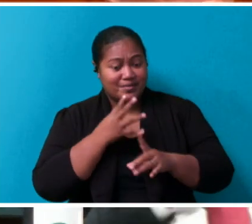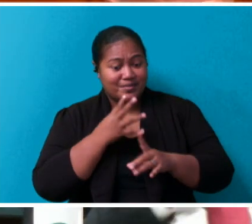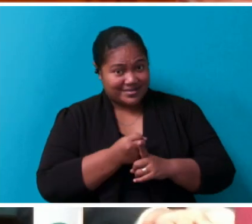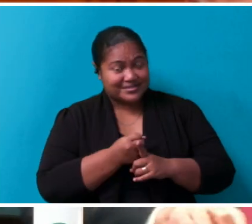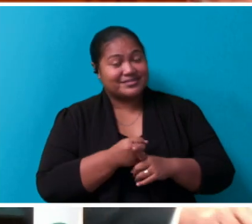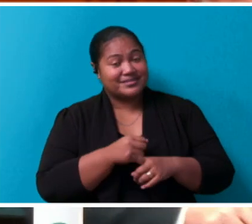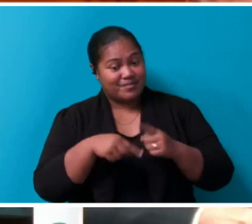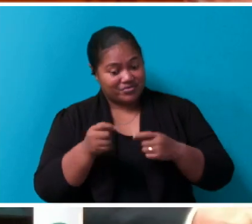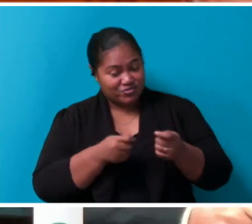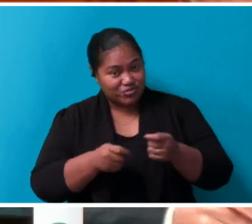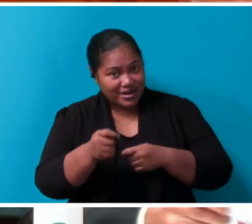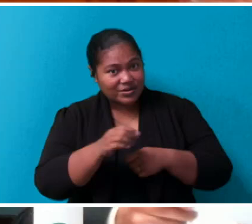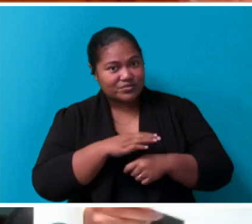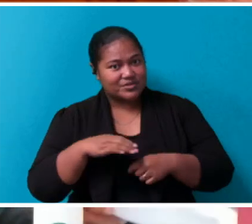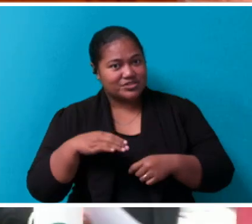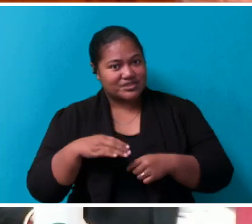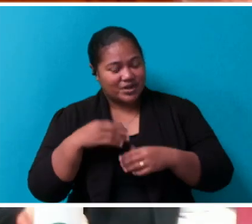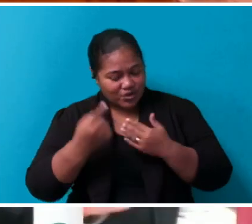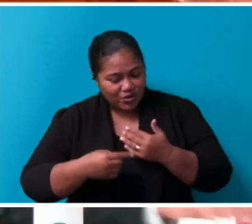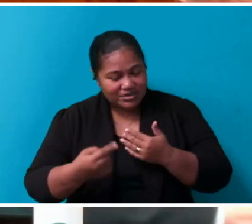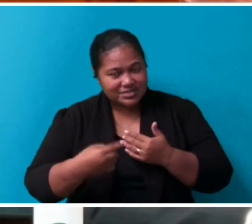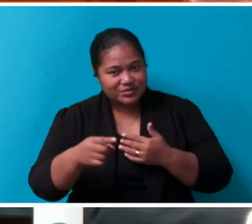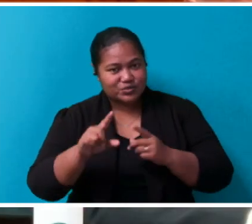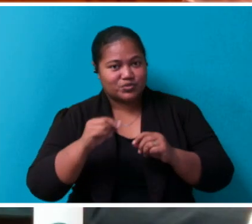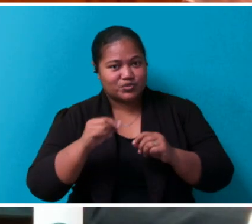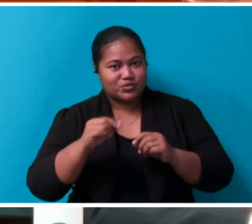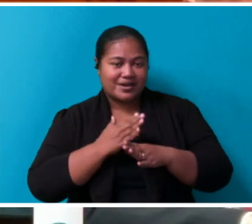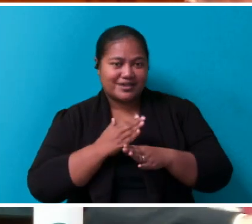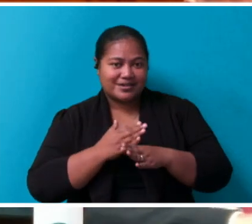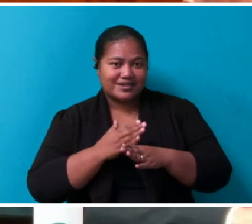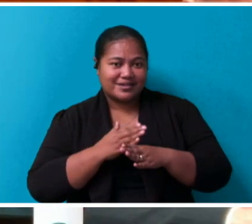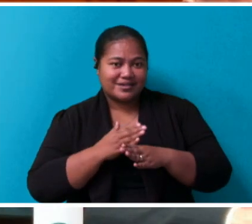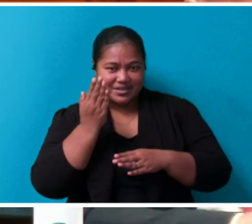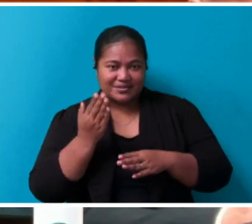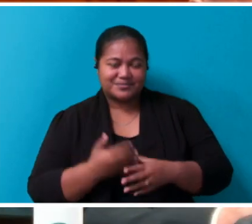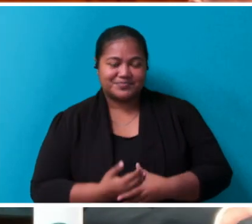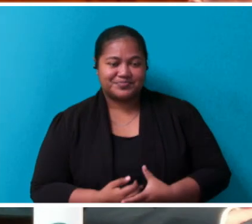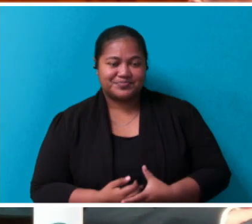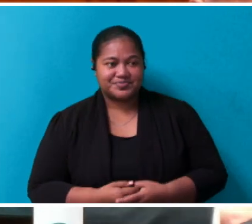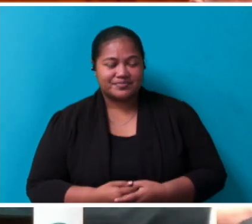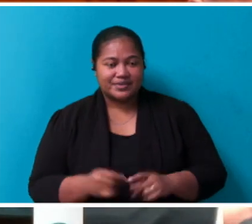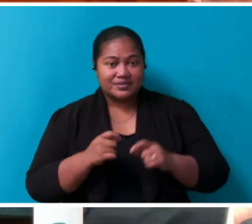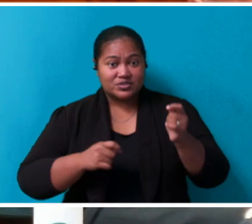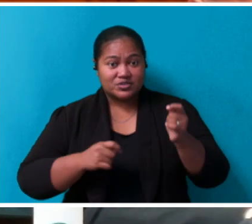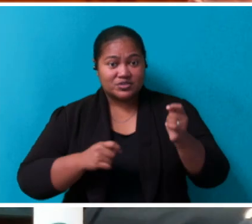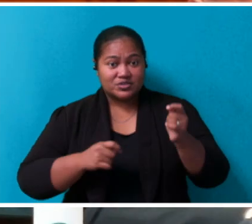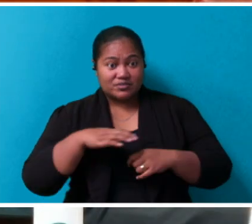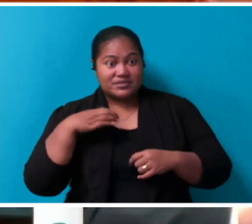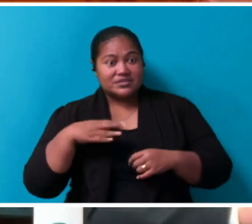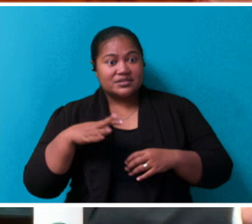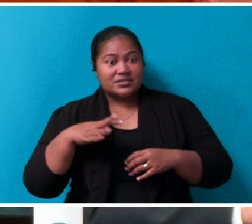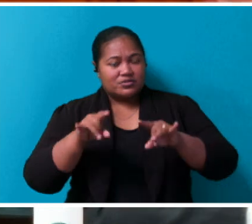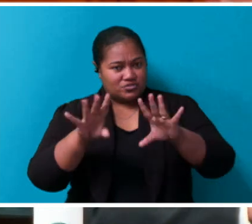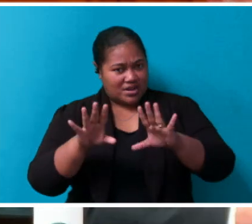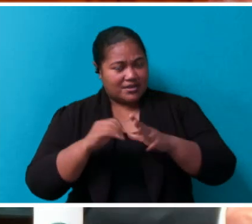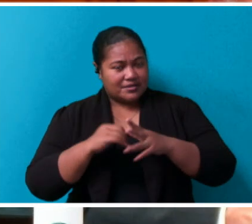which continue to deliver measurable results. The Trade Commission in Australia stands